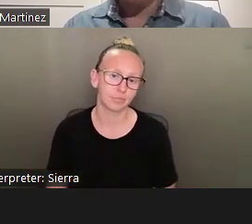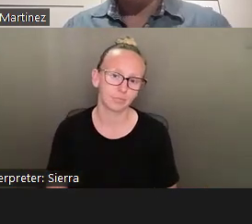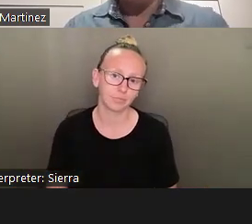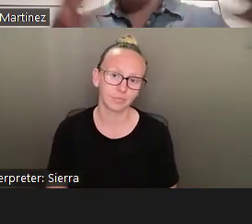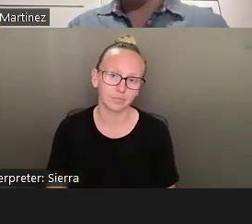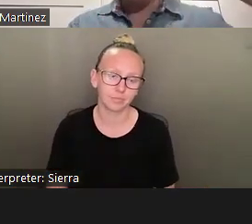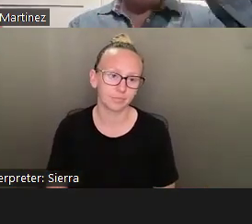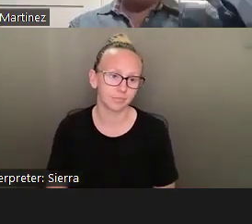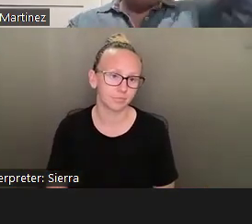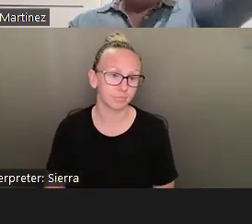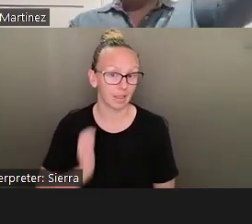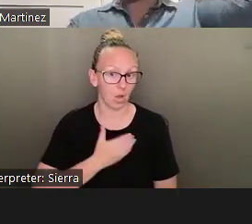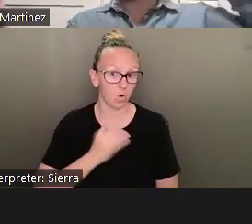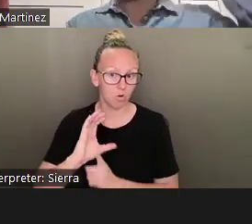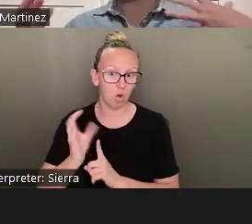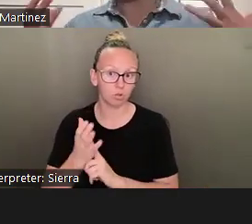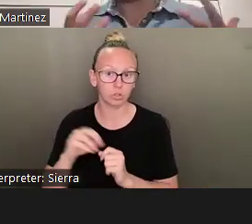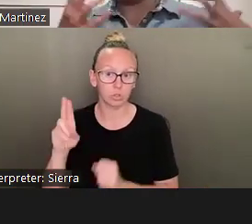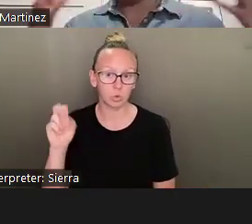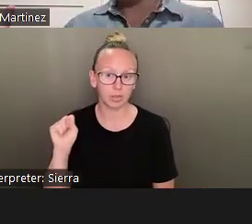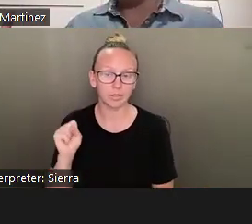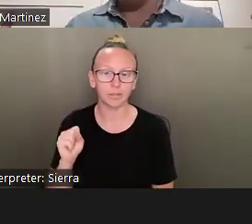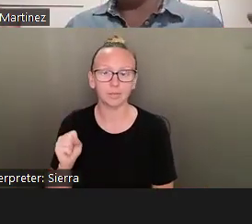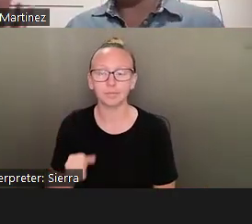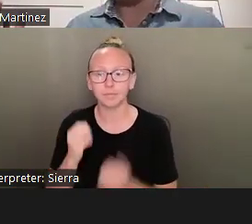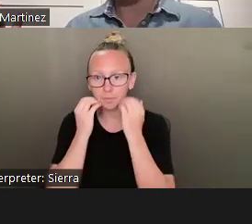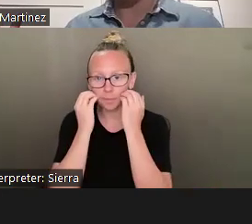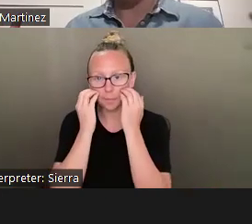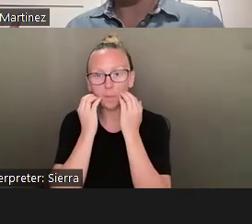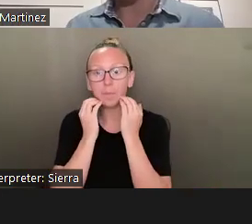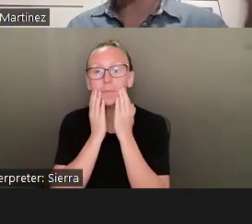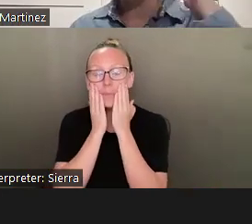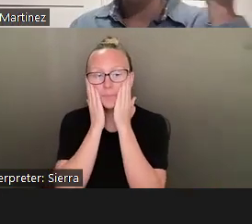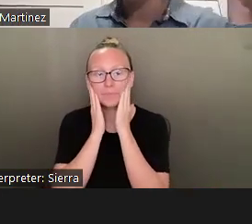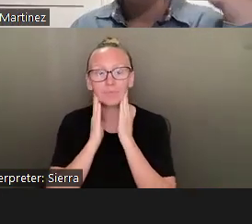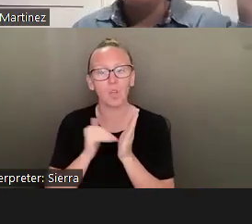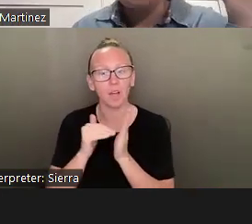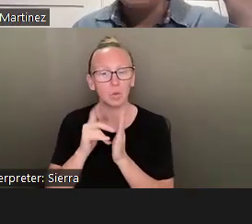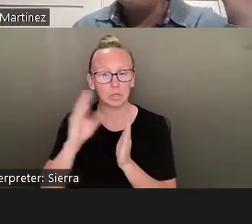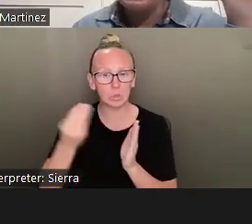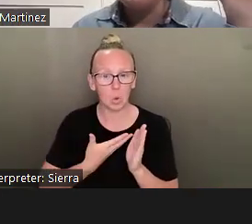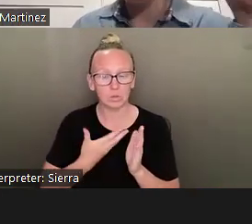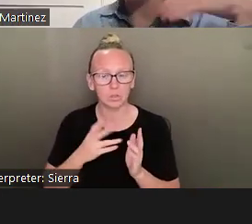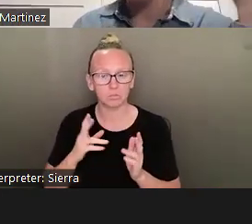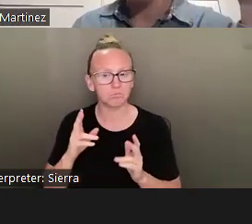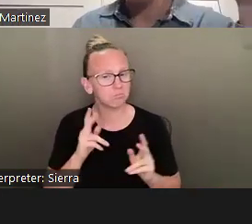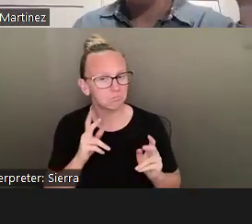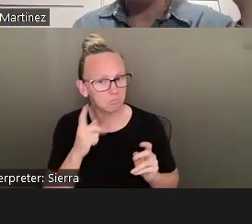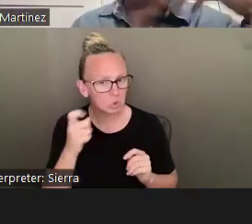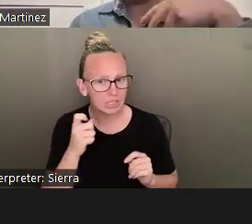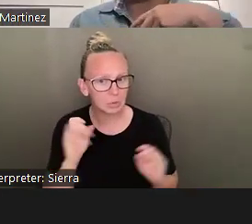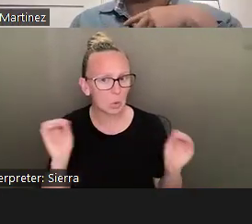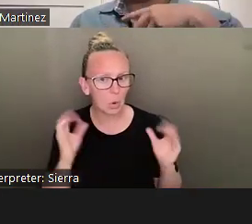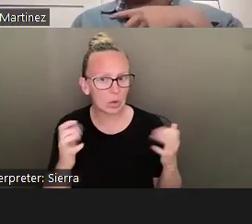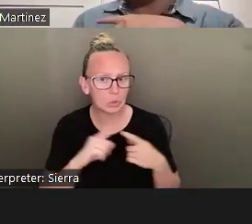And in our culture here in the US, we're often told that no one wants to hear your dreams. Like if you wake up in the